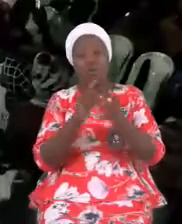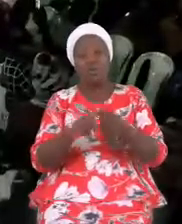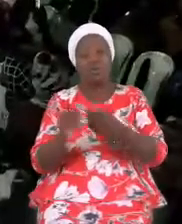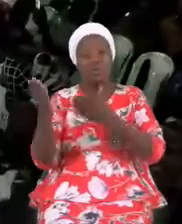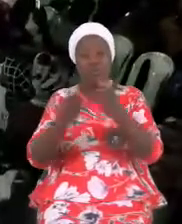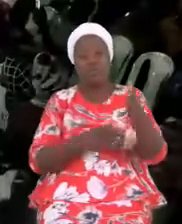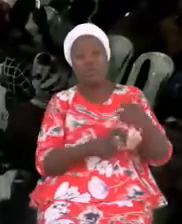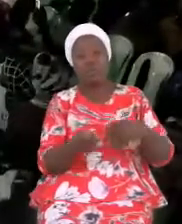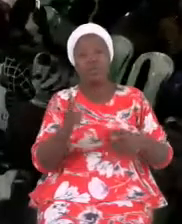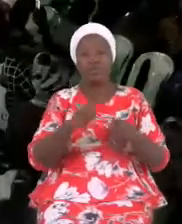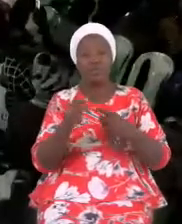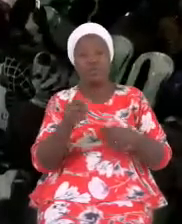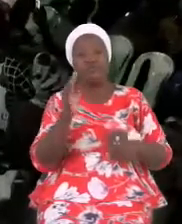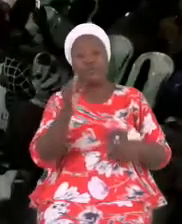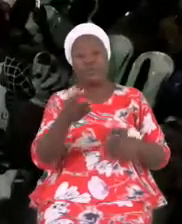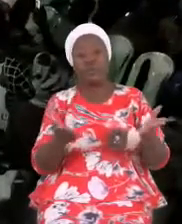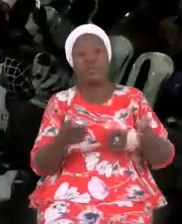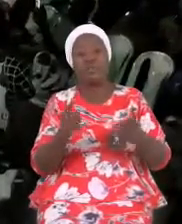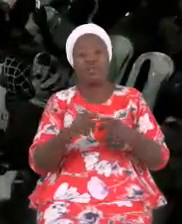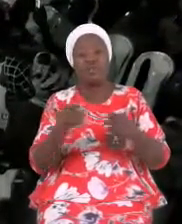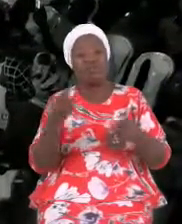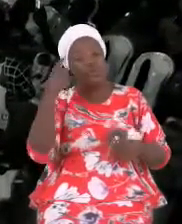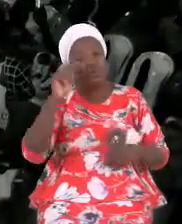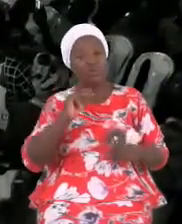us to hear their testimonies.